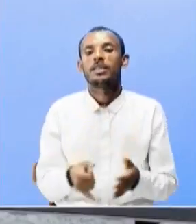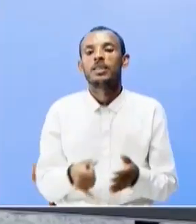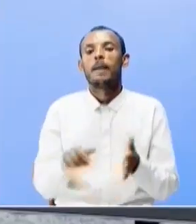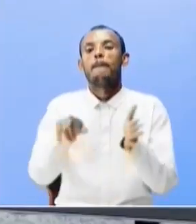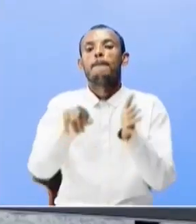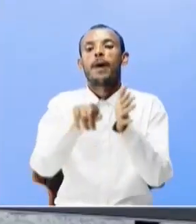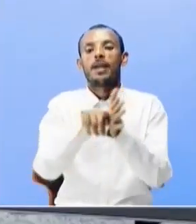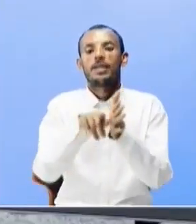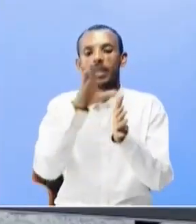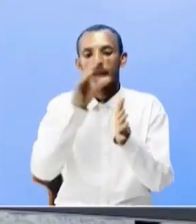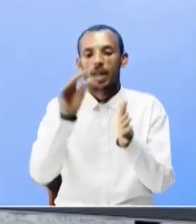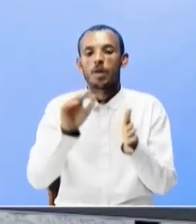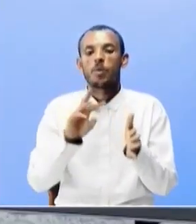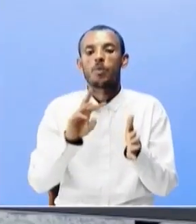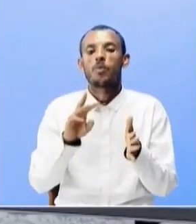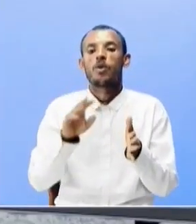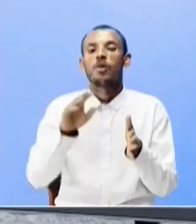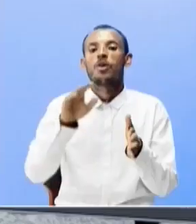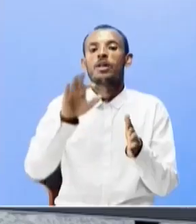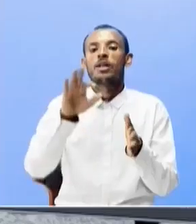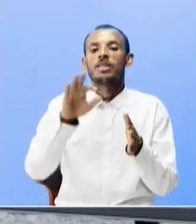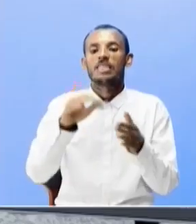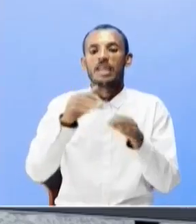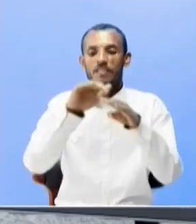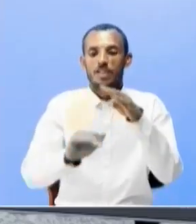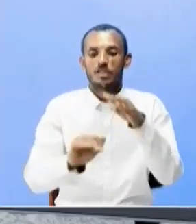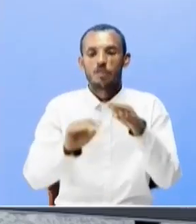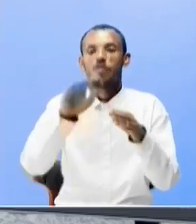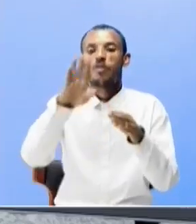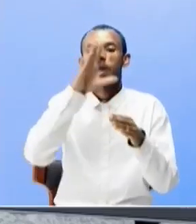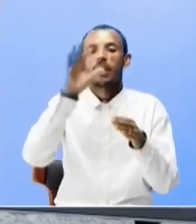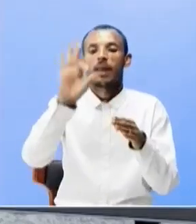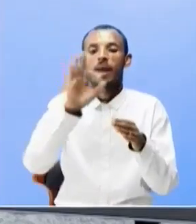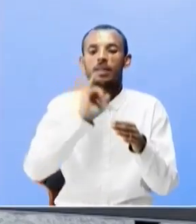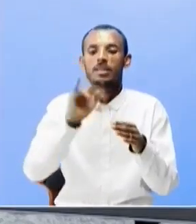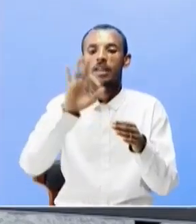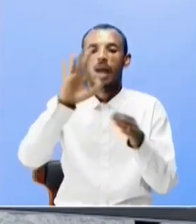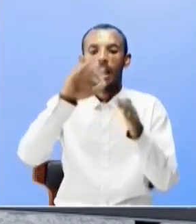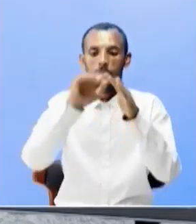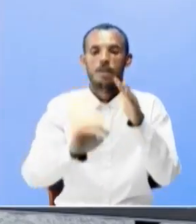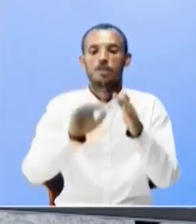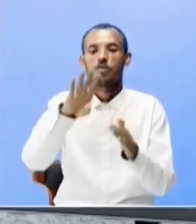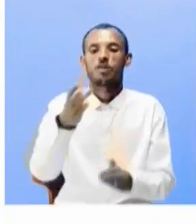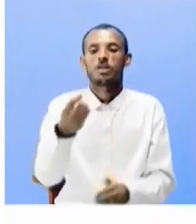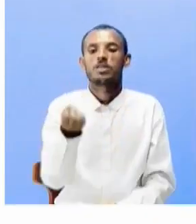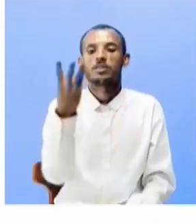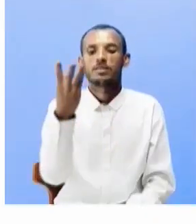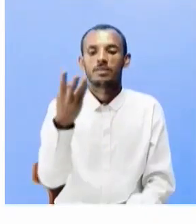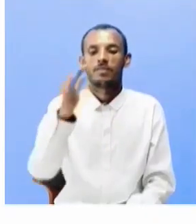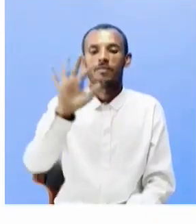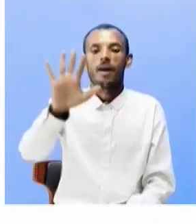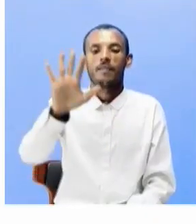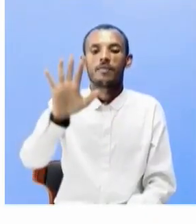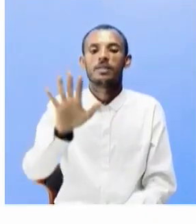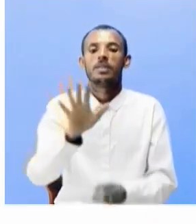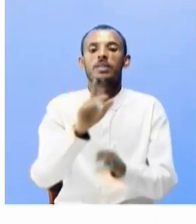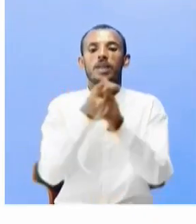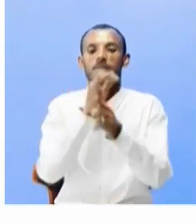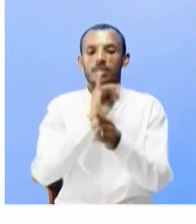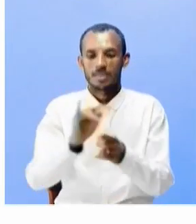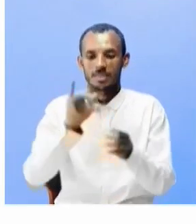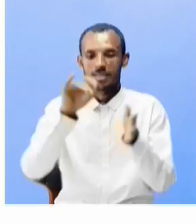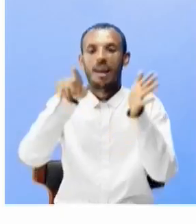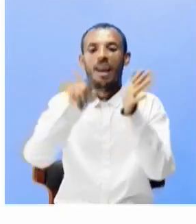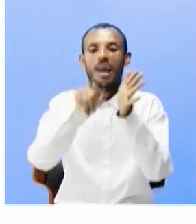then we subtract. For the difference of 4 and 9, 9 minus 4 is 5. The answer will be this,